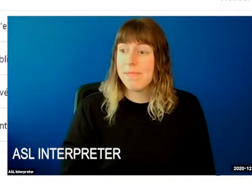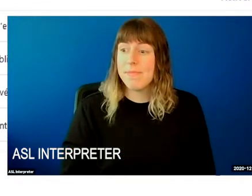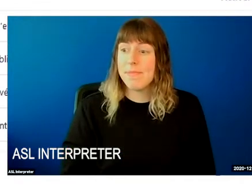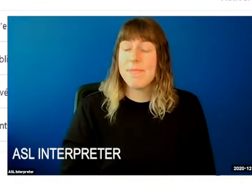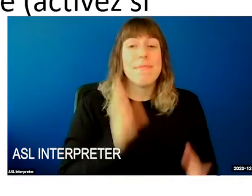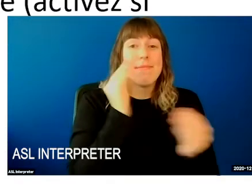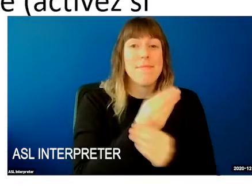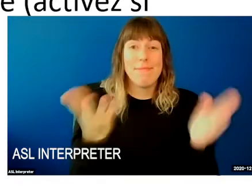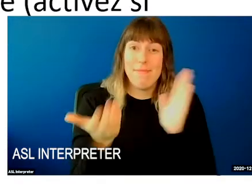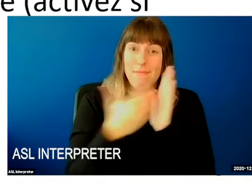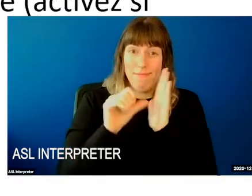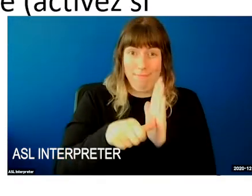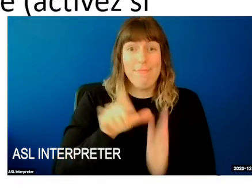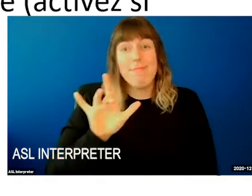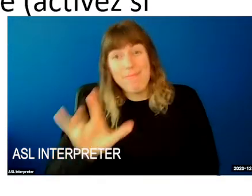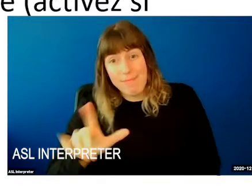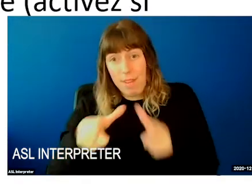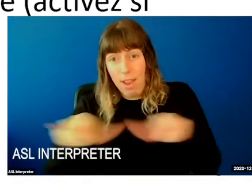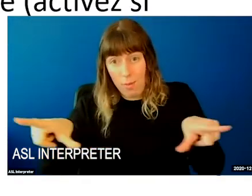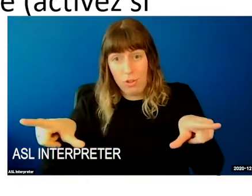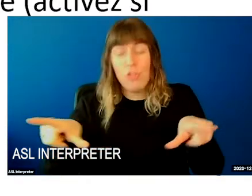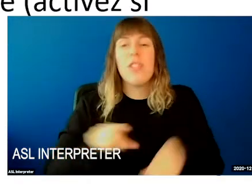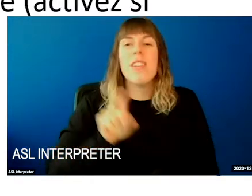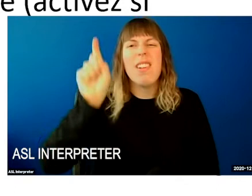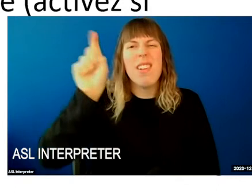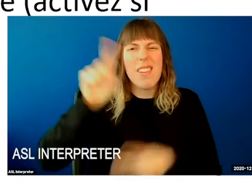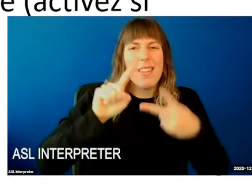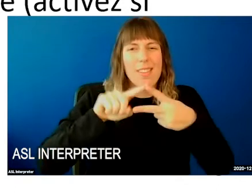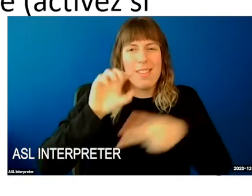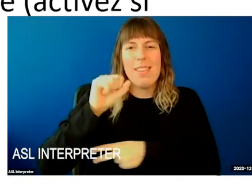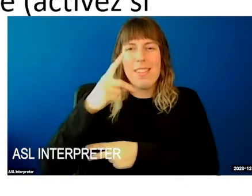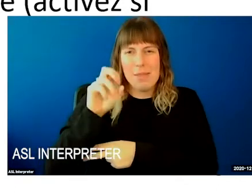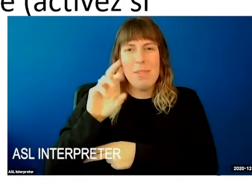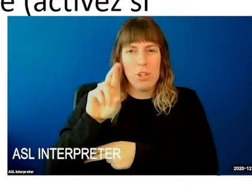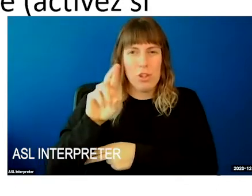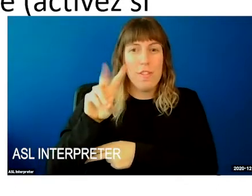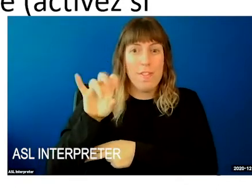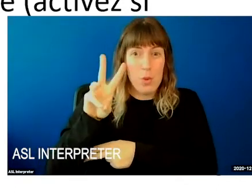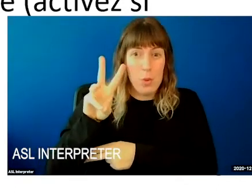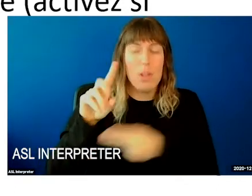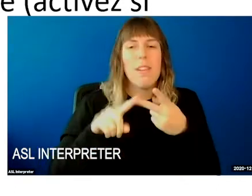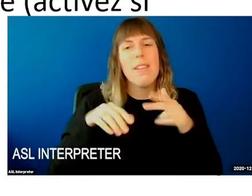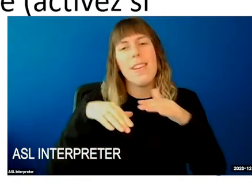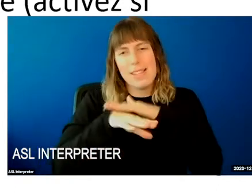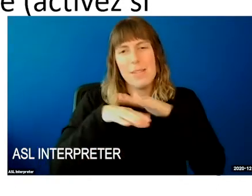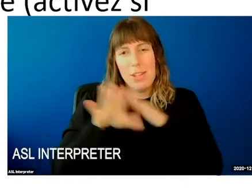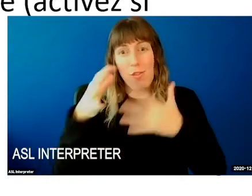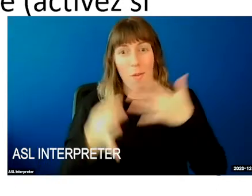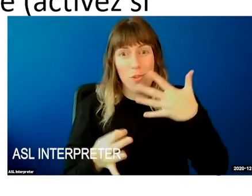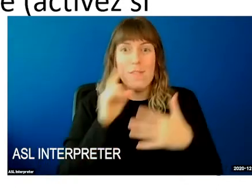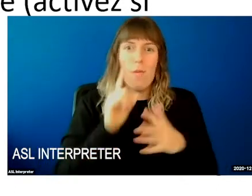So at this point, I'll just remind you, please choose your language. We suggest watching in speaker view and check your